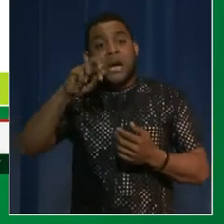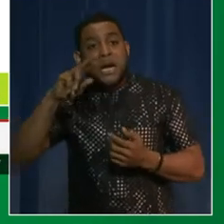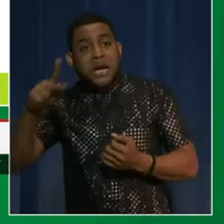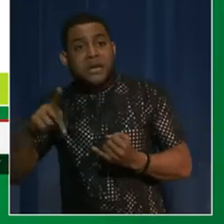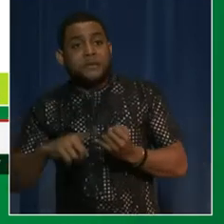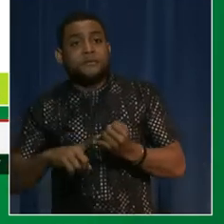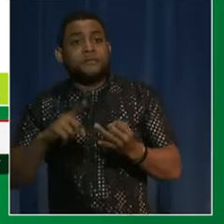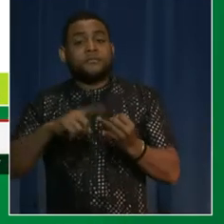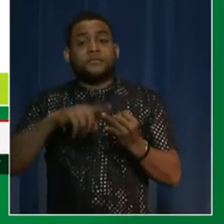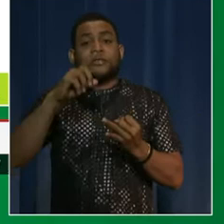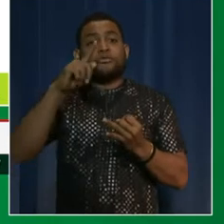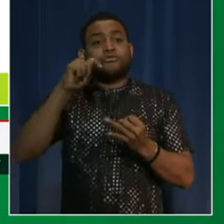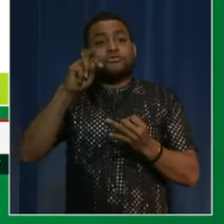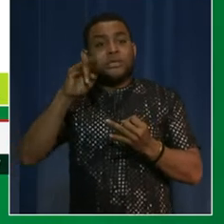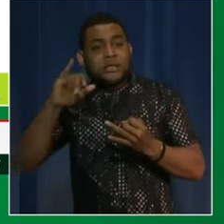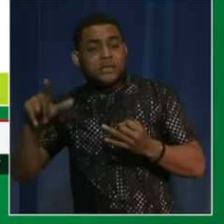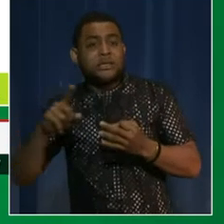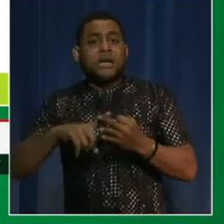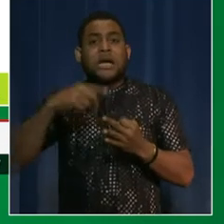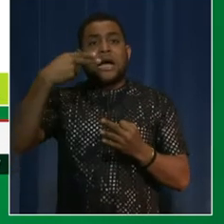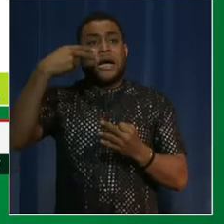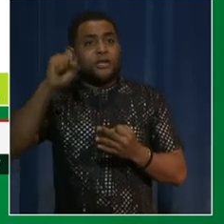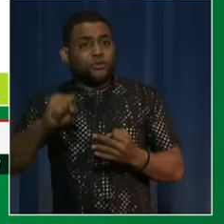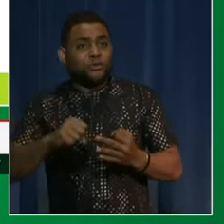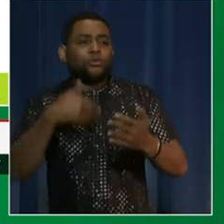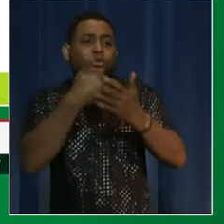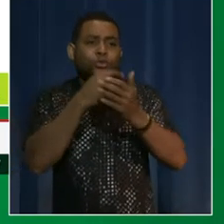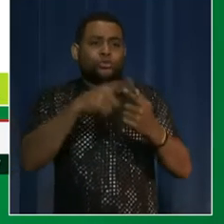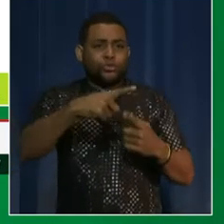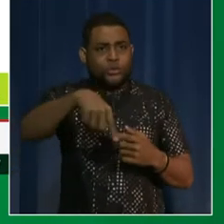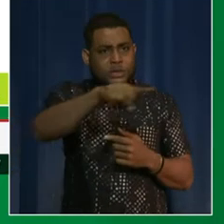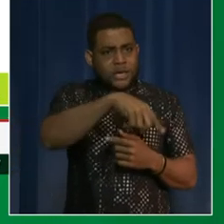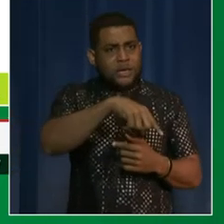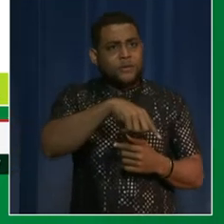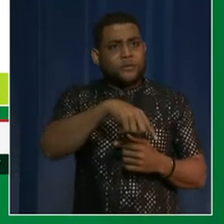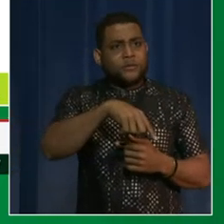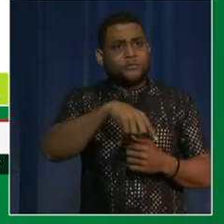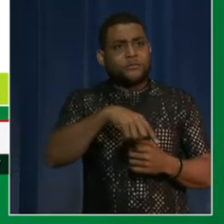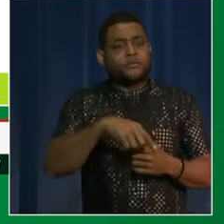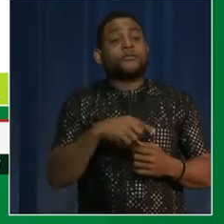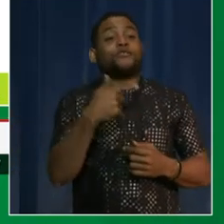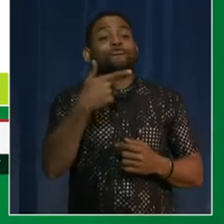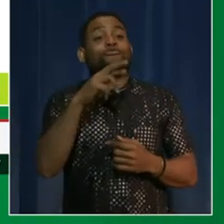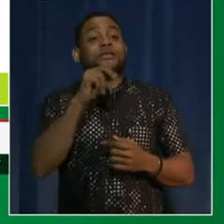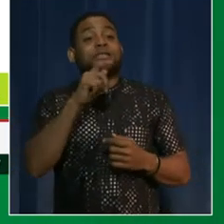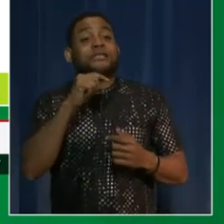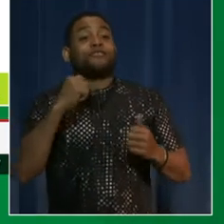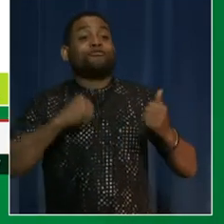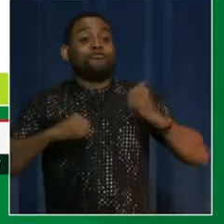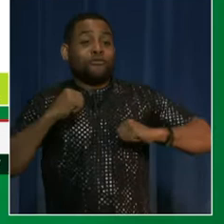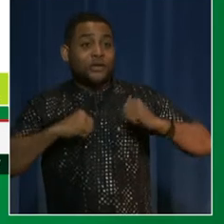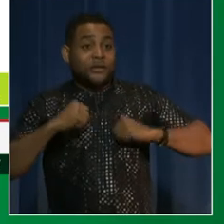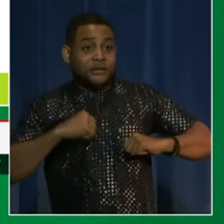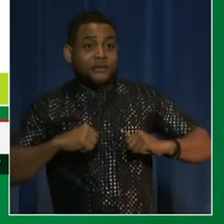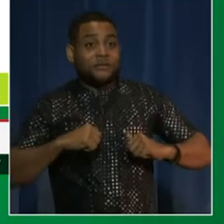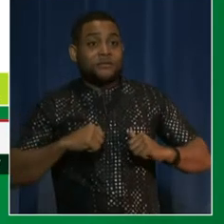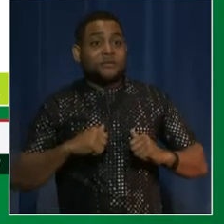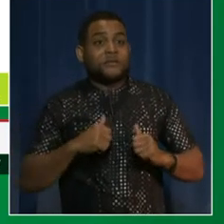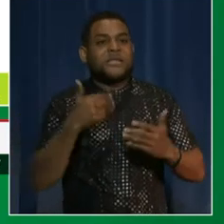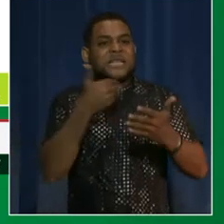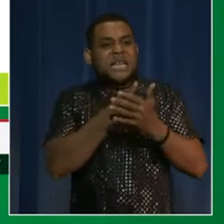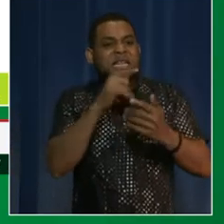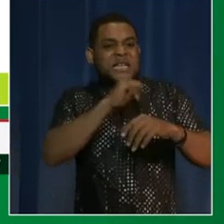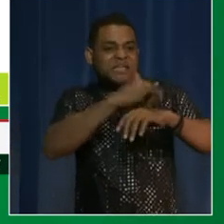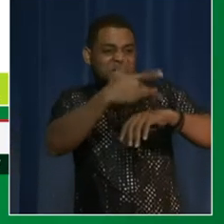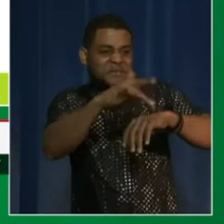School, and also the Strand Theater. Our second parcel is a nearly 13,000 square